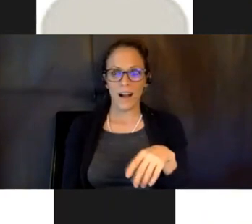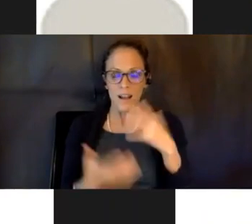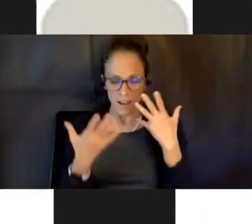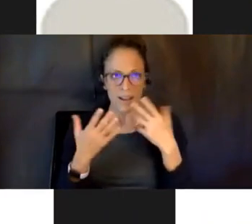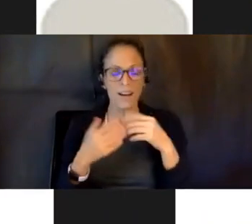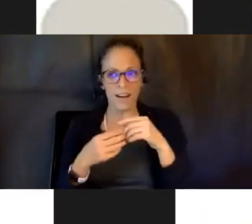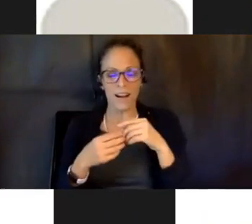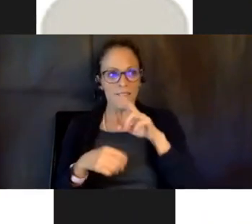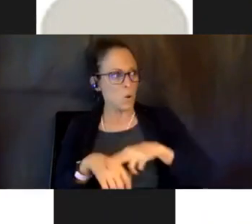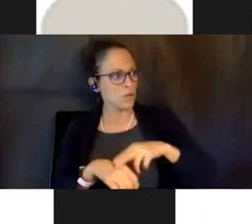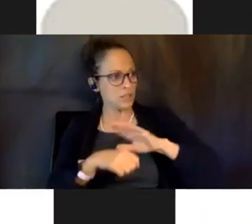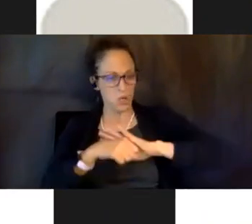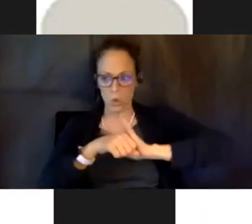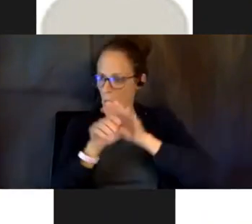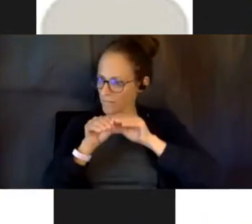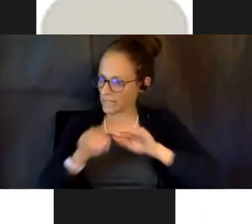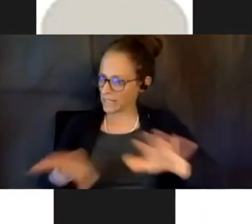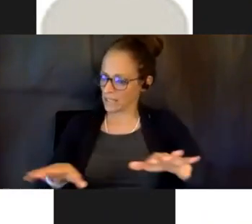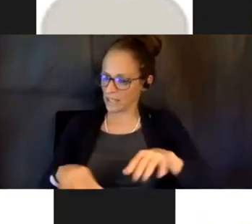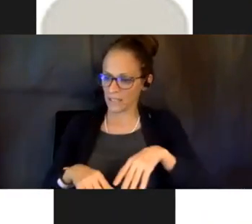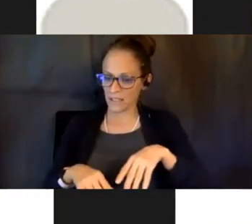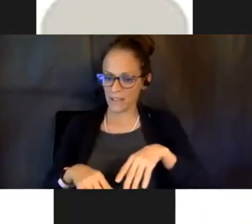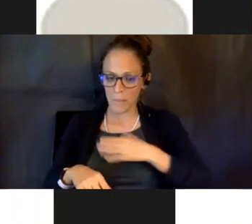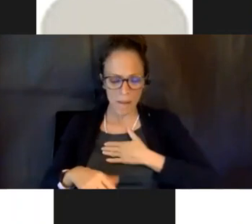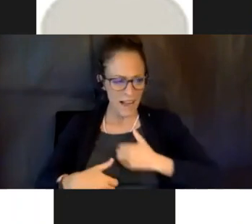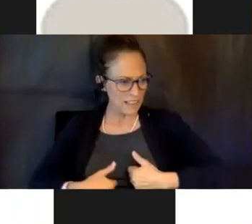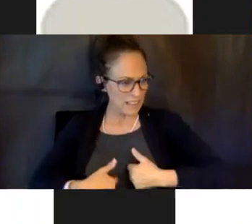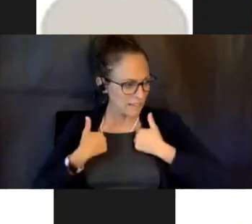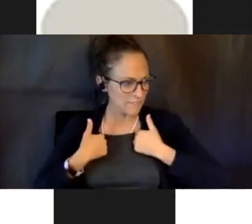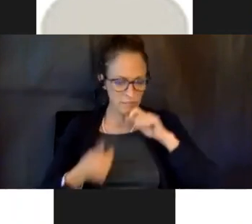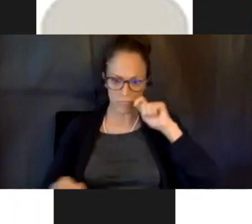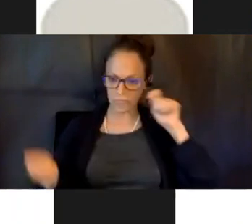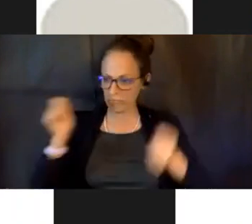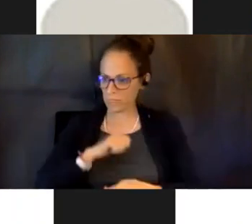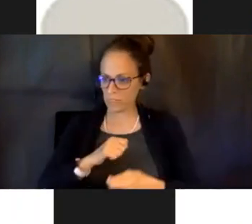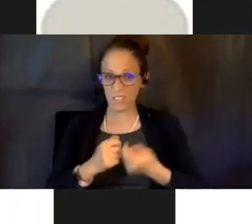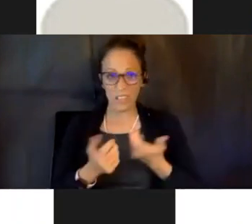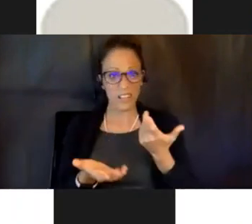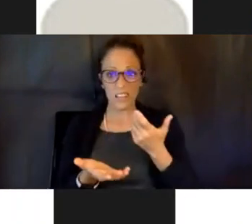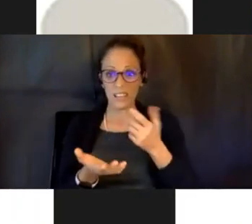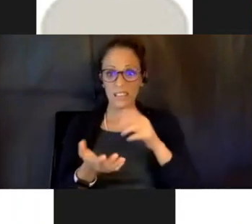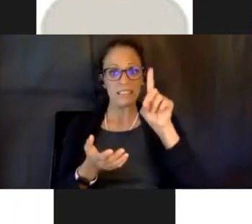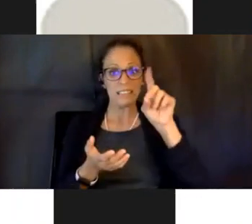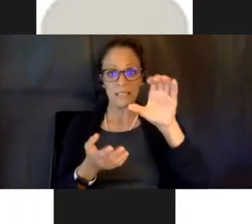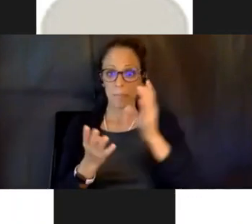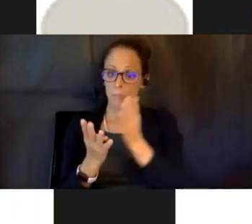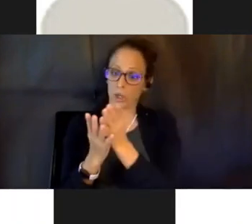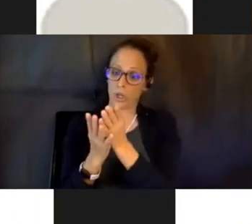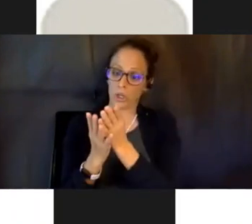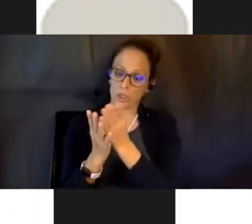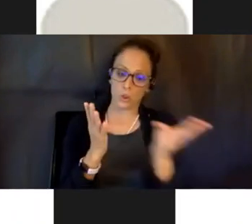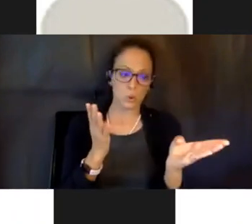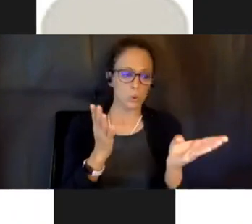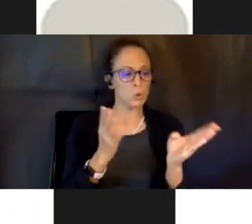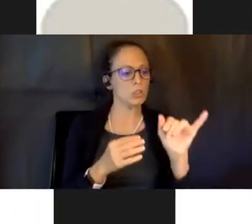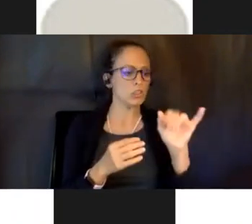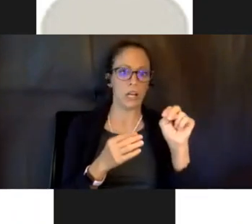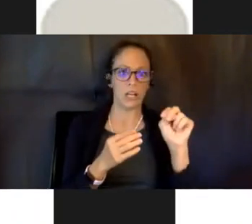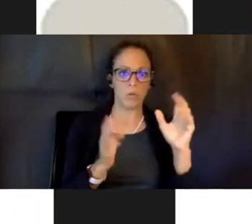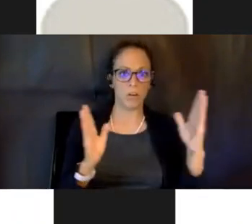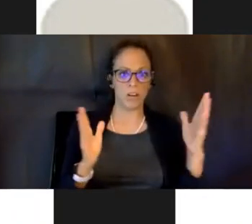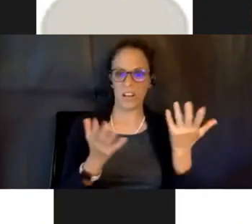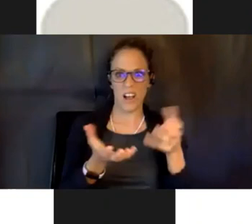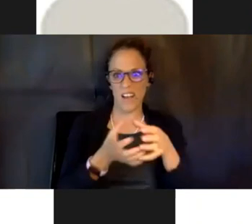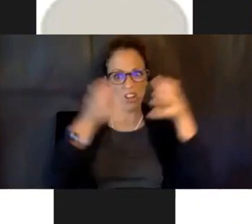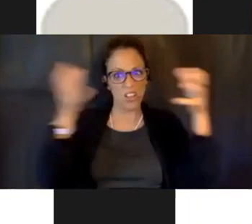my life is and I live alone, I'm going to, from mid-December to end of January, I had this big chunk of time. I have had no